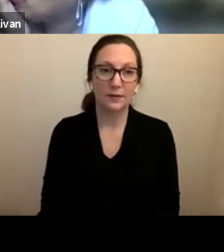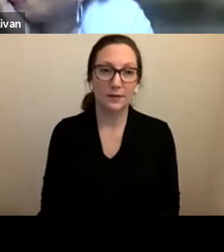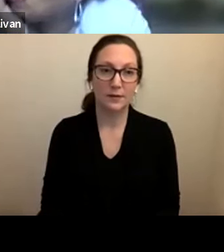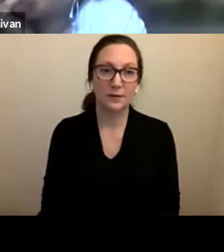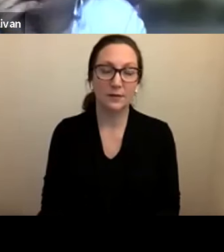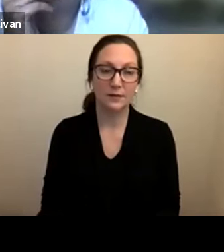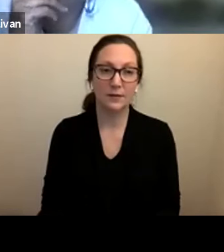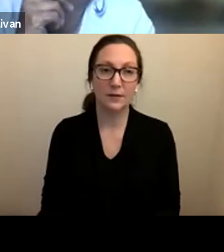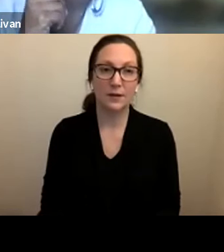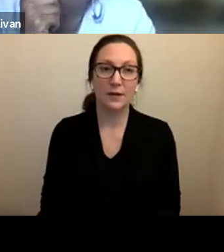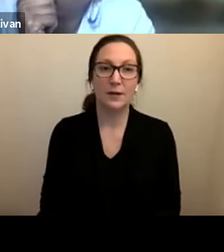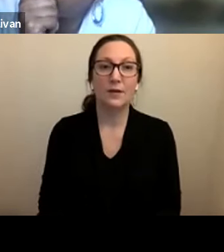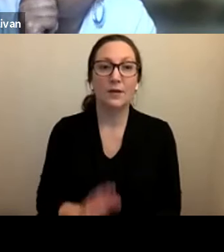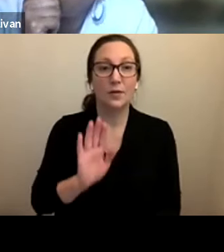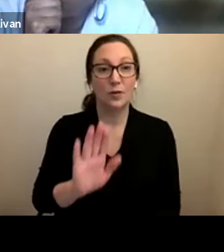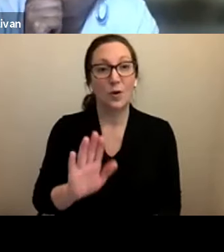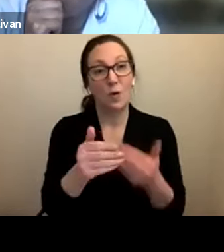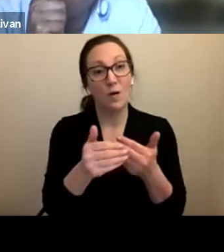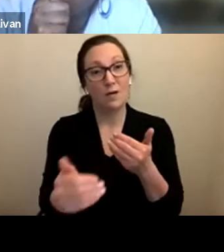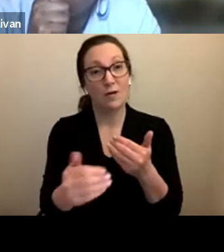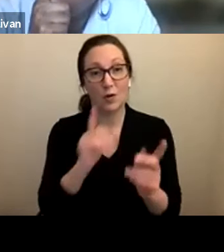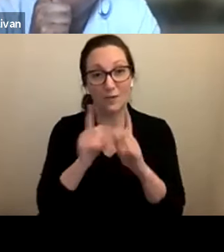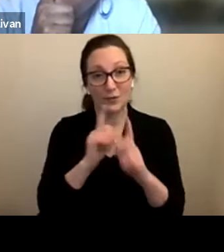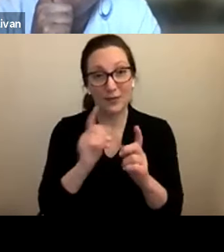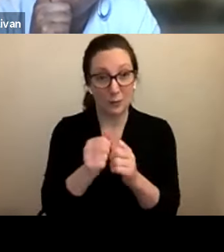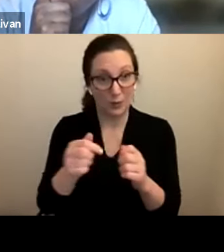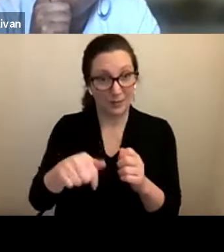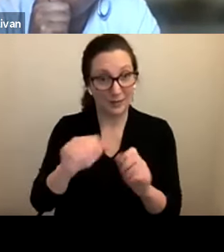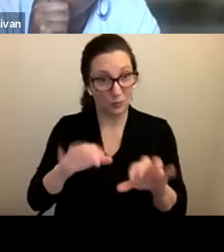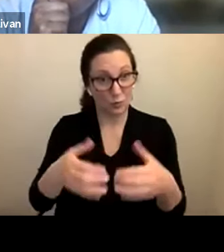your subsequent conversations with this group should be about,